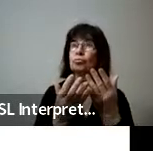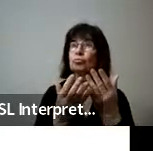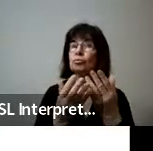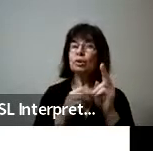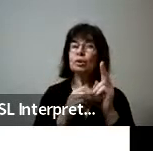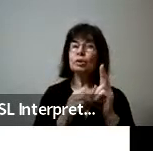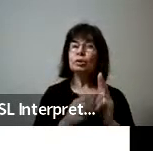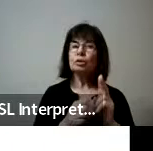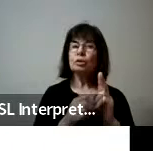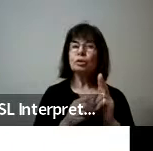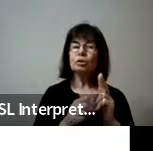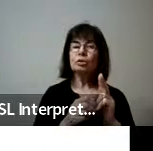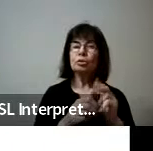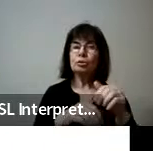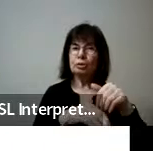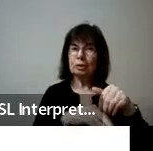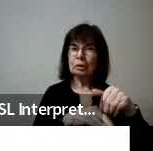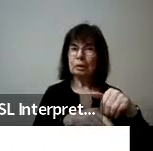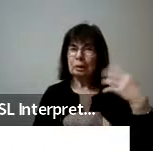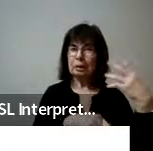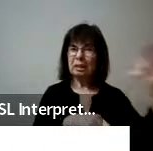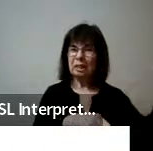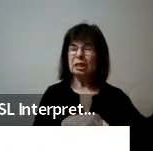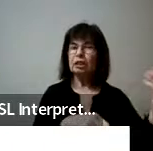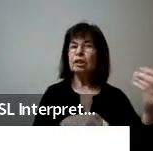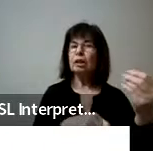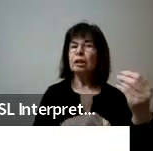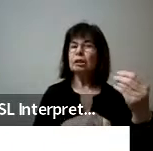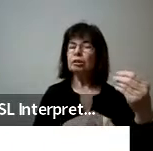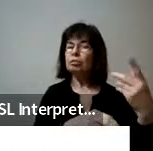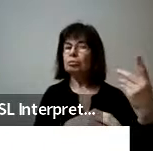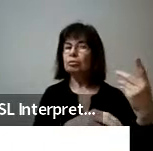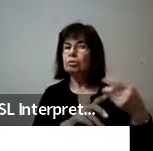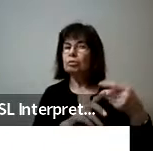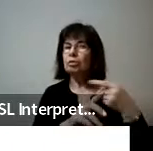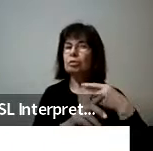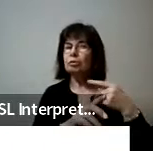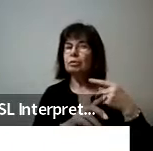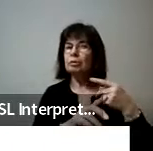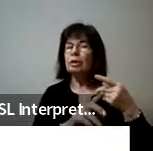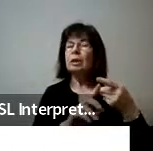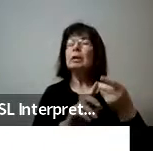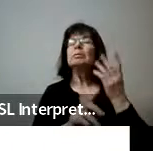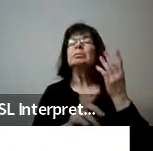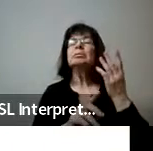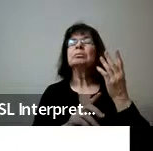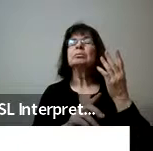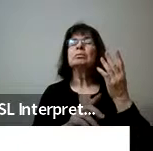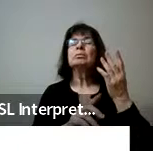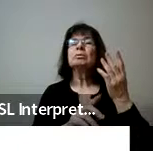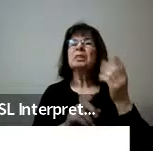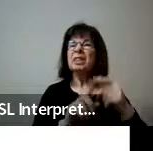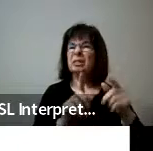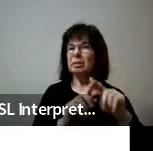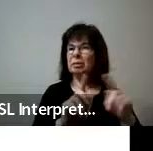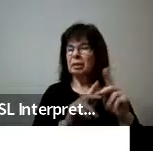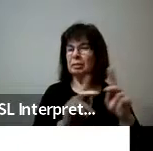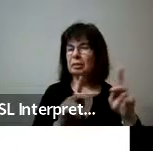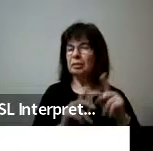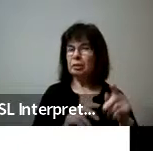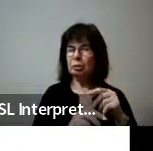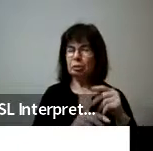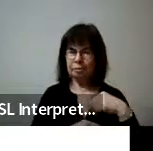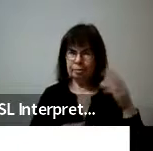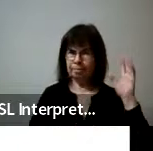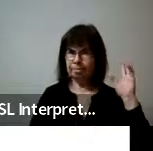discharge diagnosis records from healthcare facilities to estimate what the burden of COVID disease in hospitalized patients was.